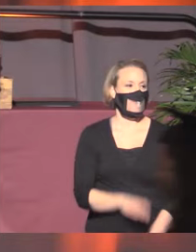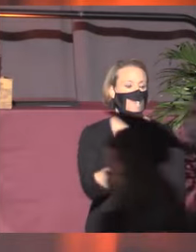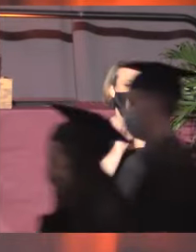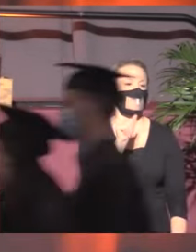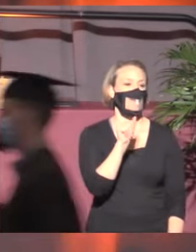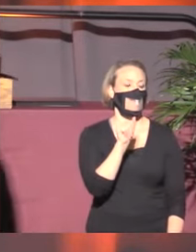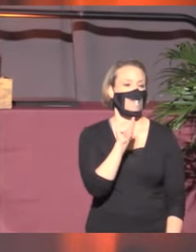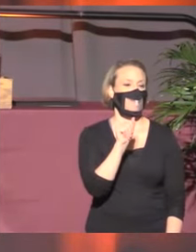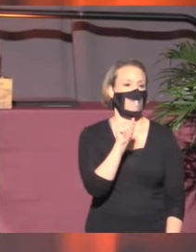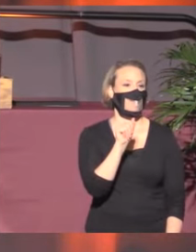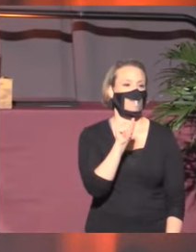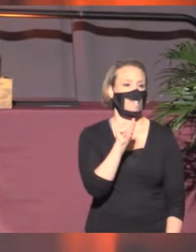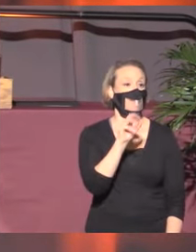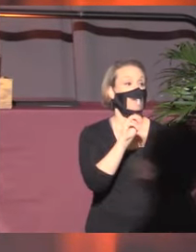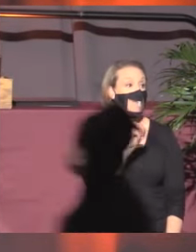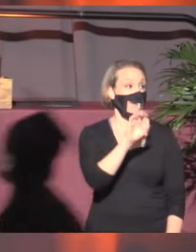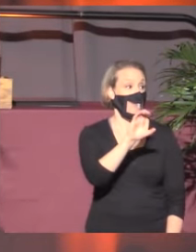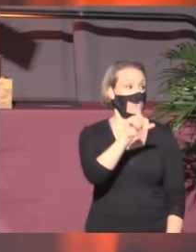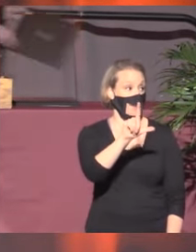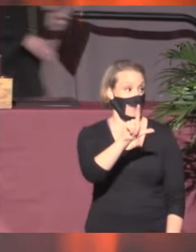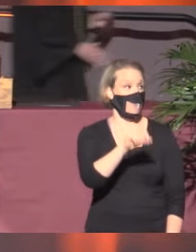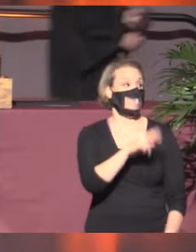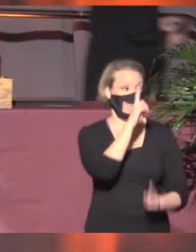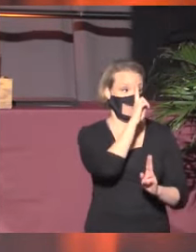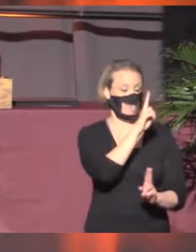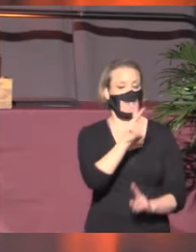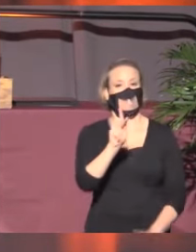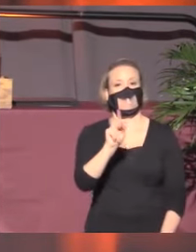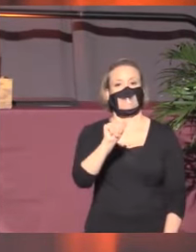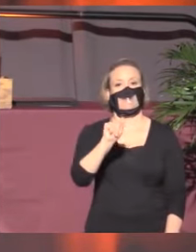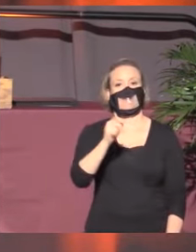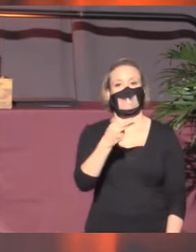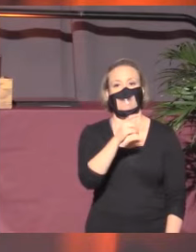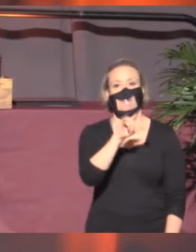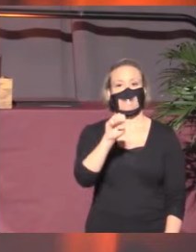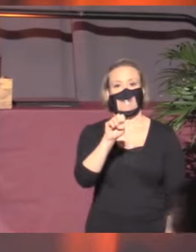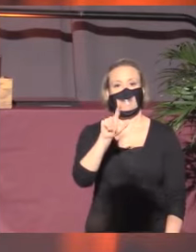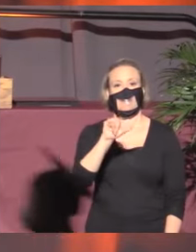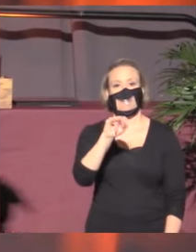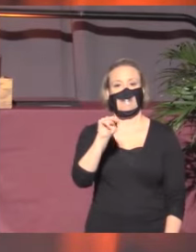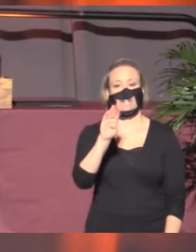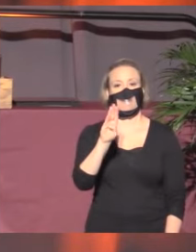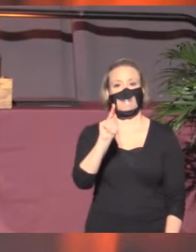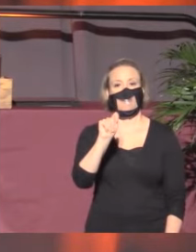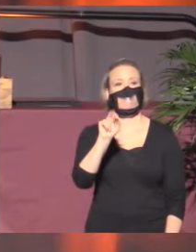Bachelor of Arts, magna cum laude, Kathleen Lynn Butler.